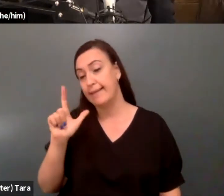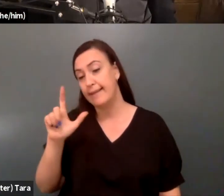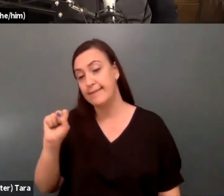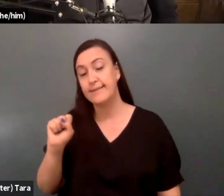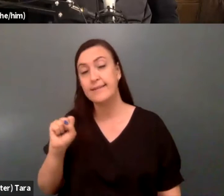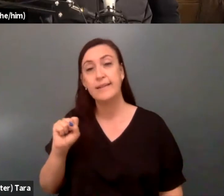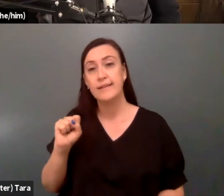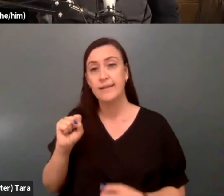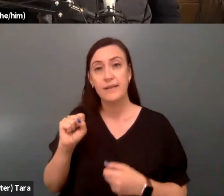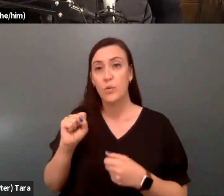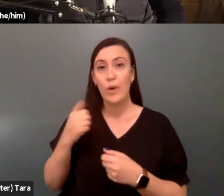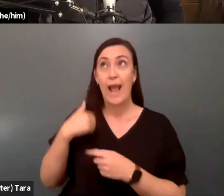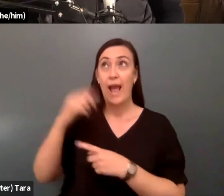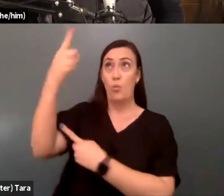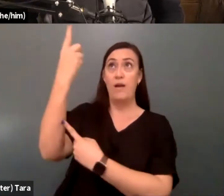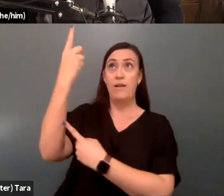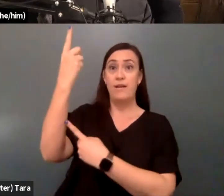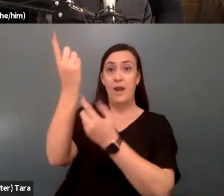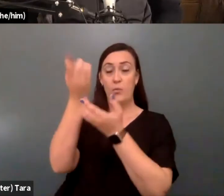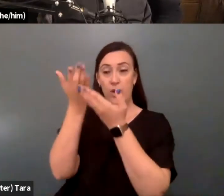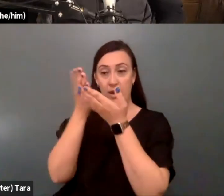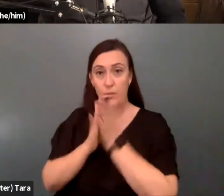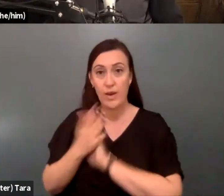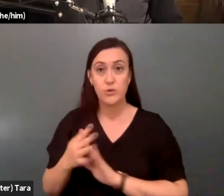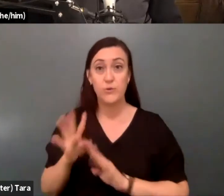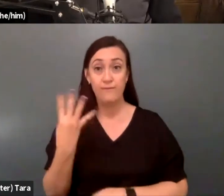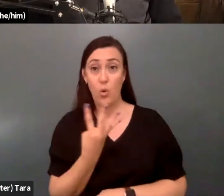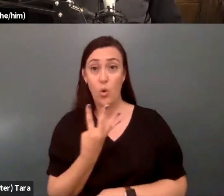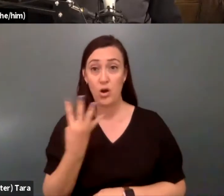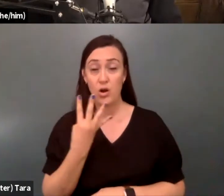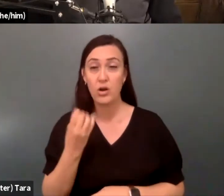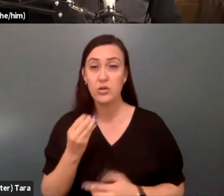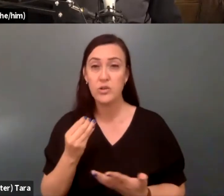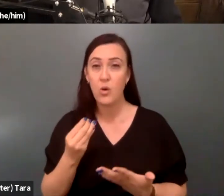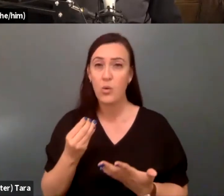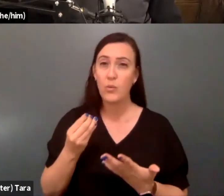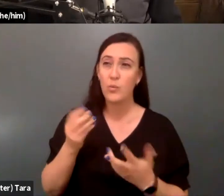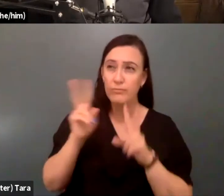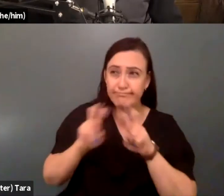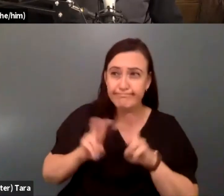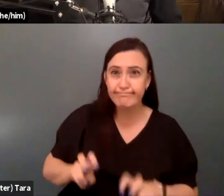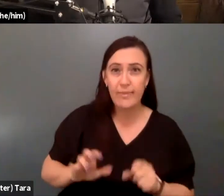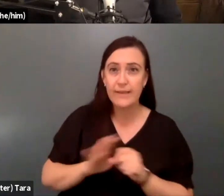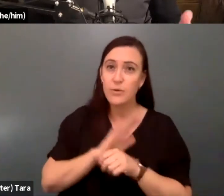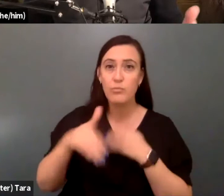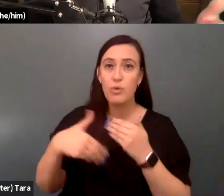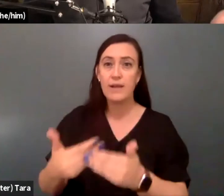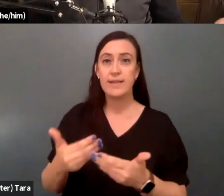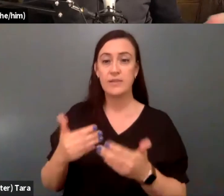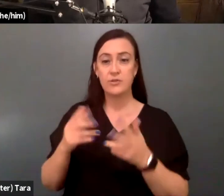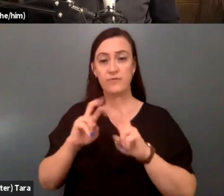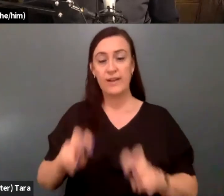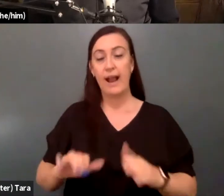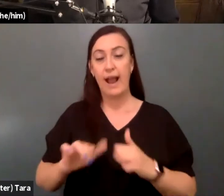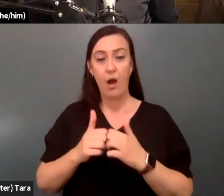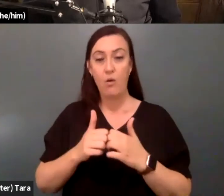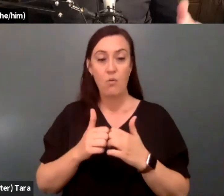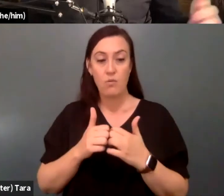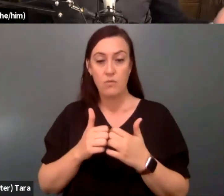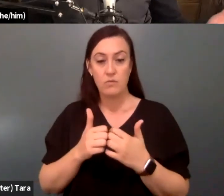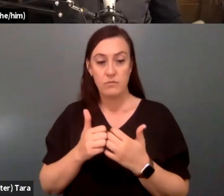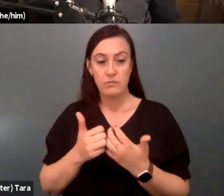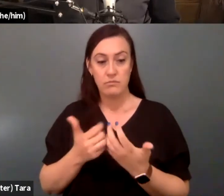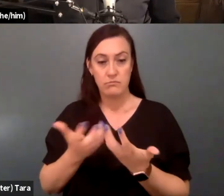can learn like how it works, how it doesn't, what we should do, what we shouldn't do, so that we have a better chance of success that